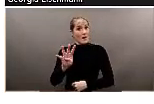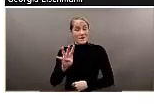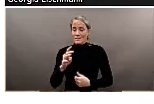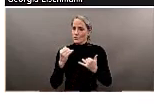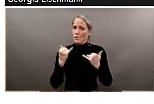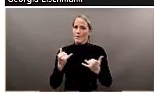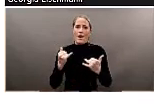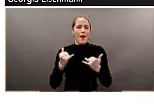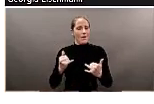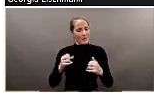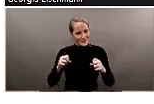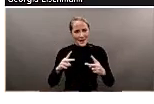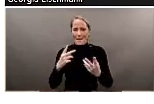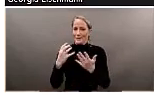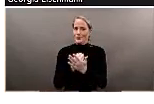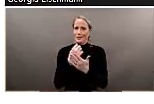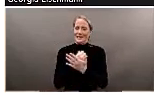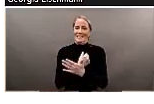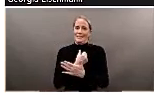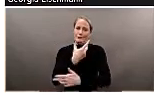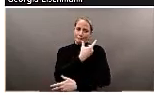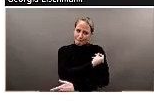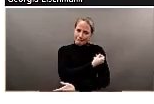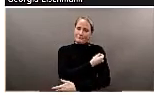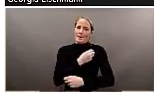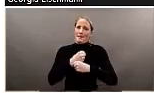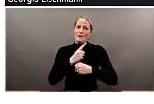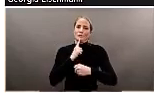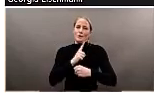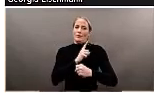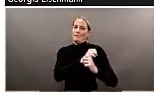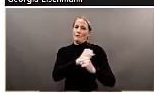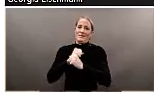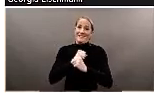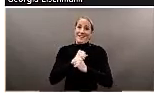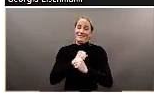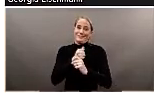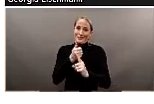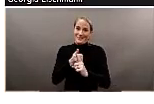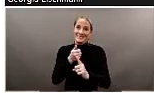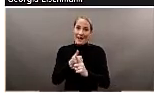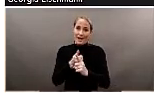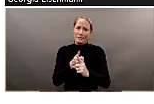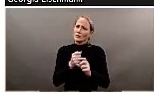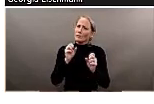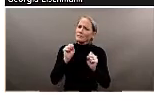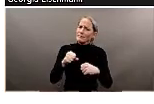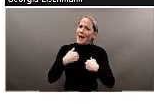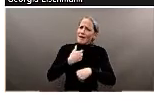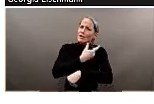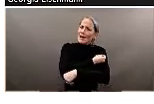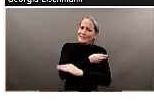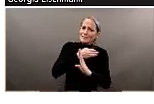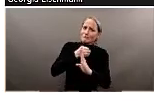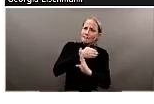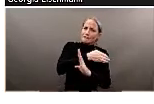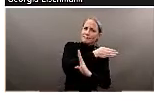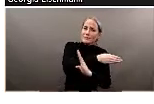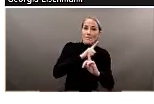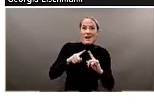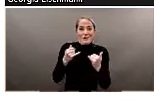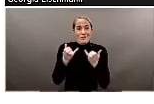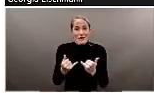23-24 vaccine. So this is where we have the opportunity to make sure that there were a lot of